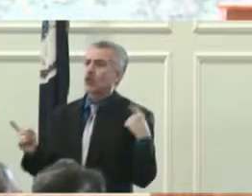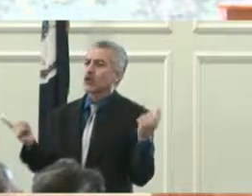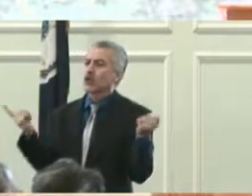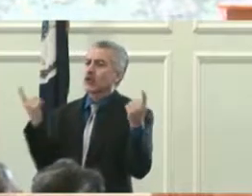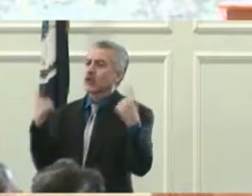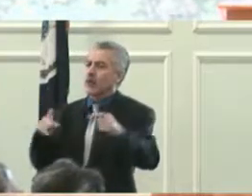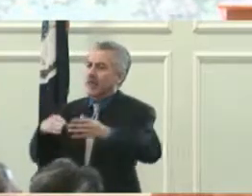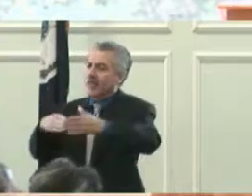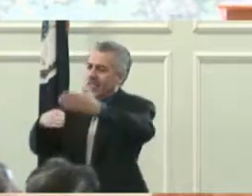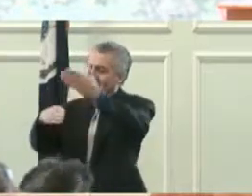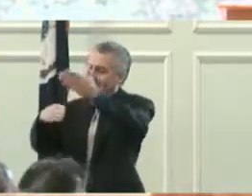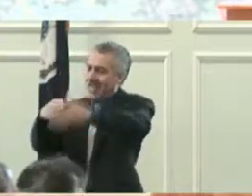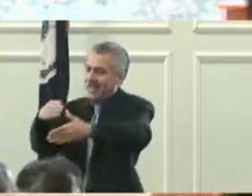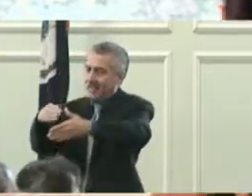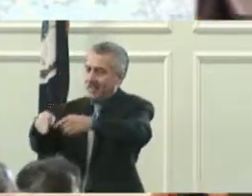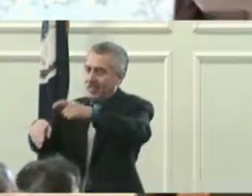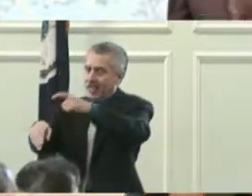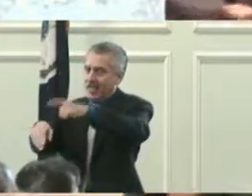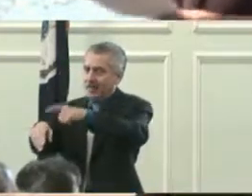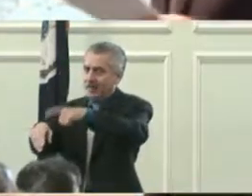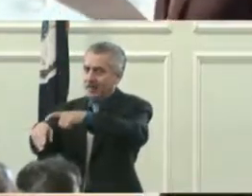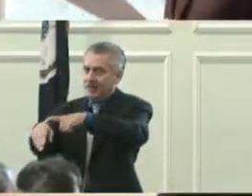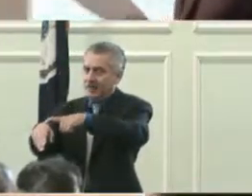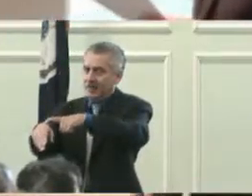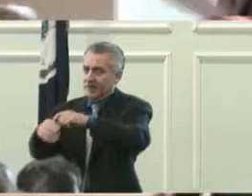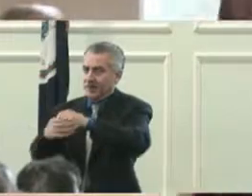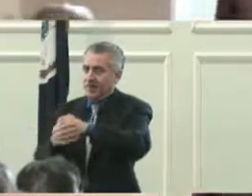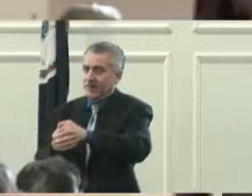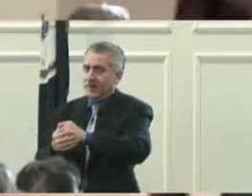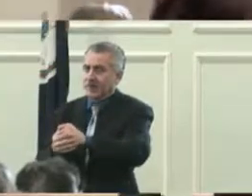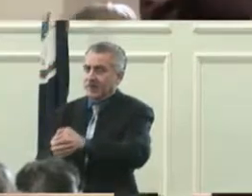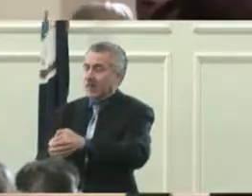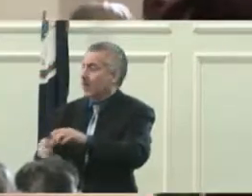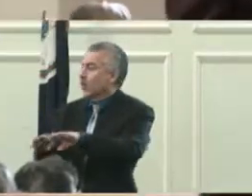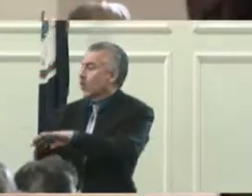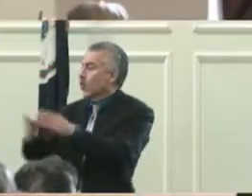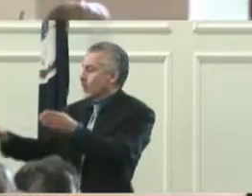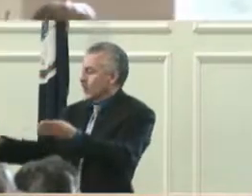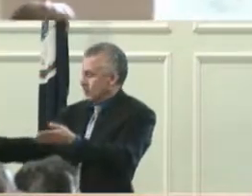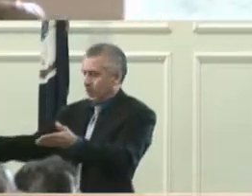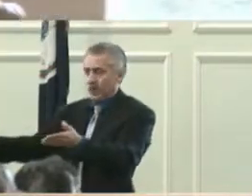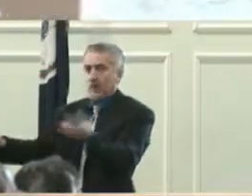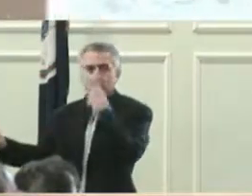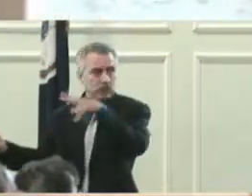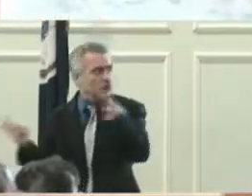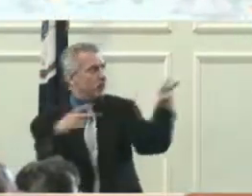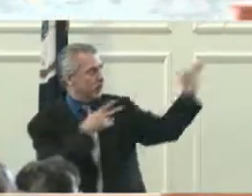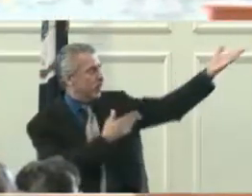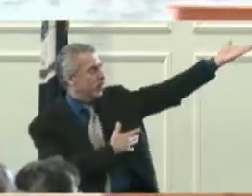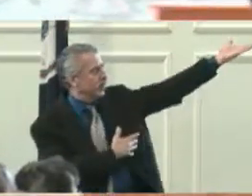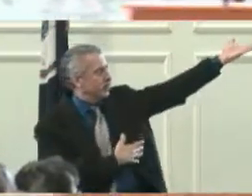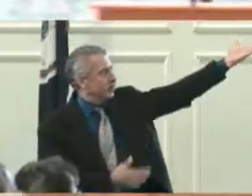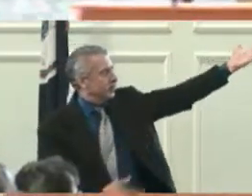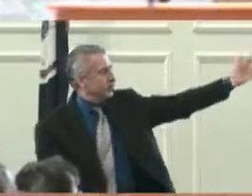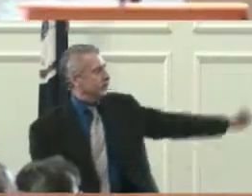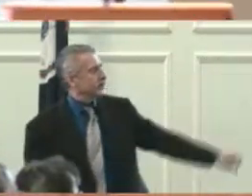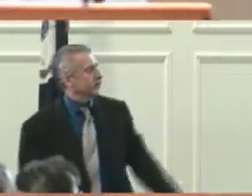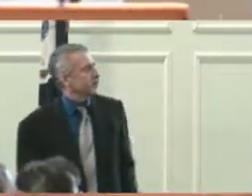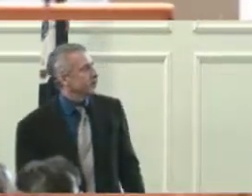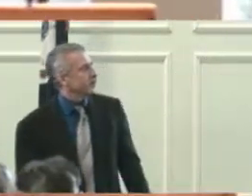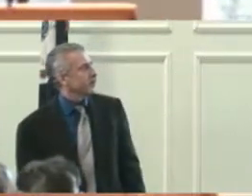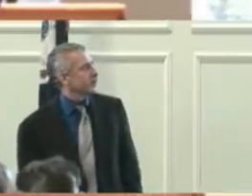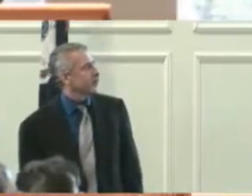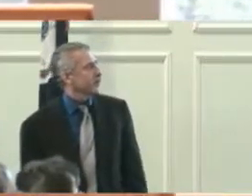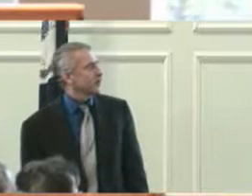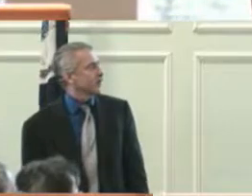end? And so I want us to open our Bibles, and you can look at it on the screen as well. You can write these down.